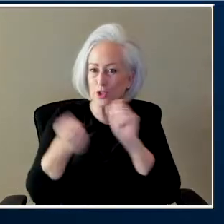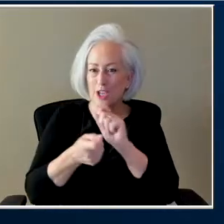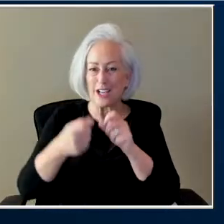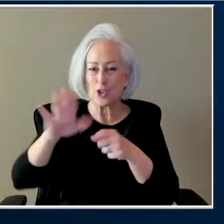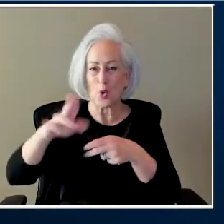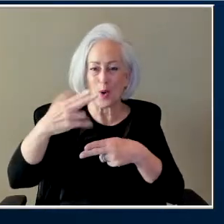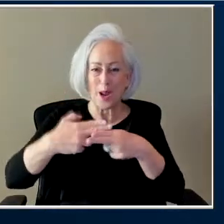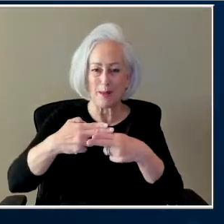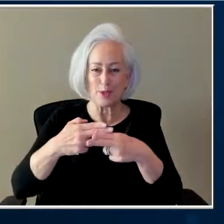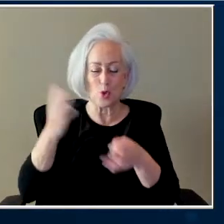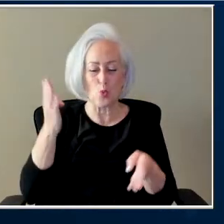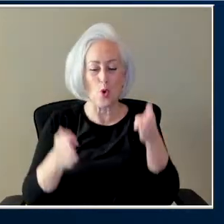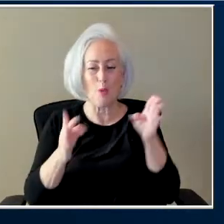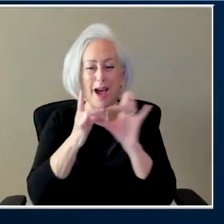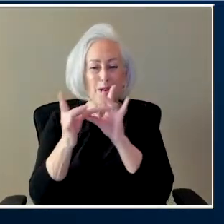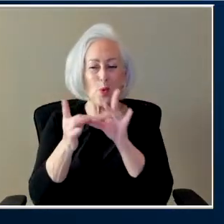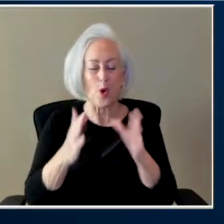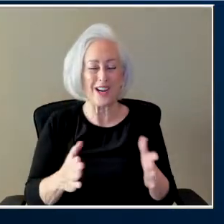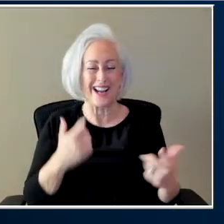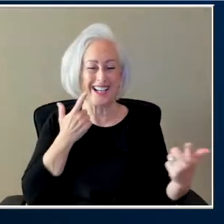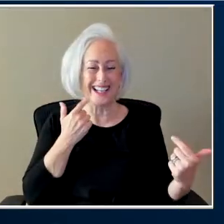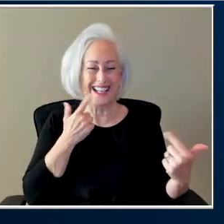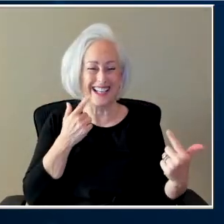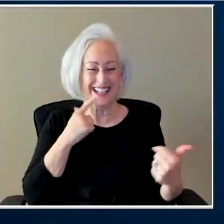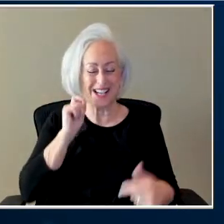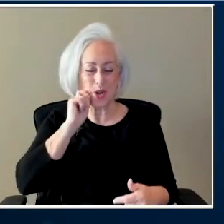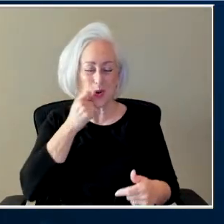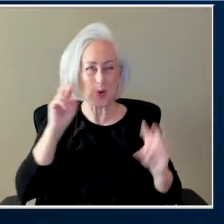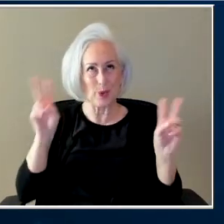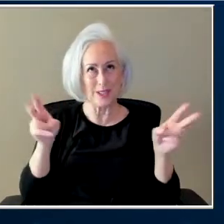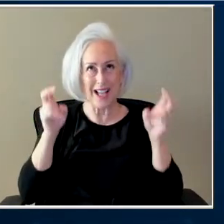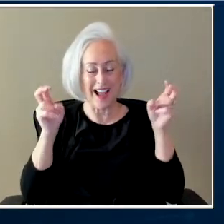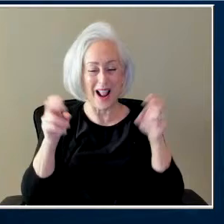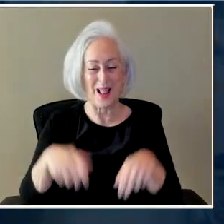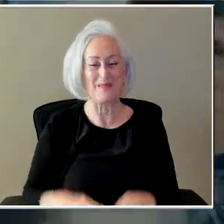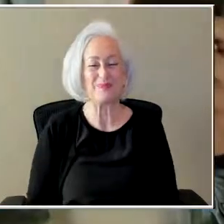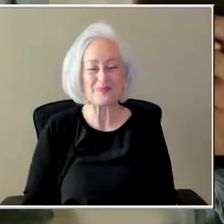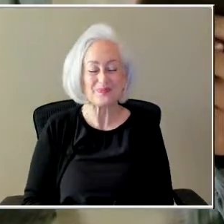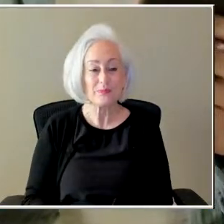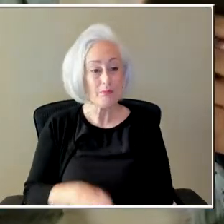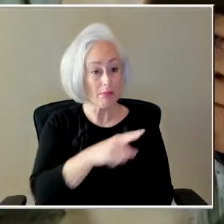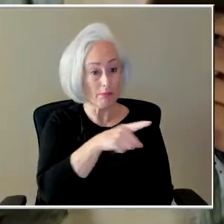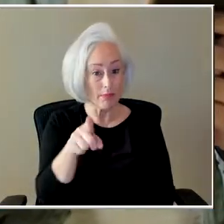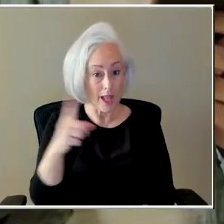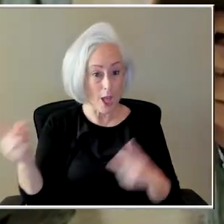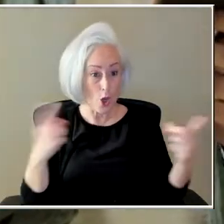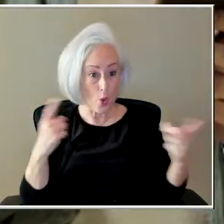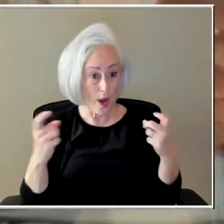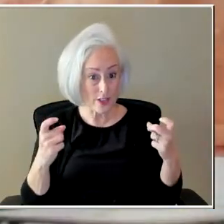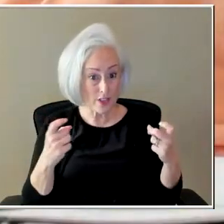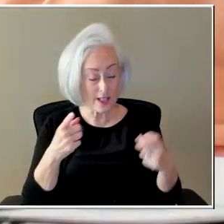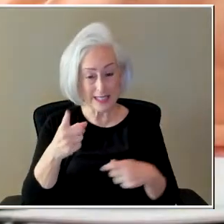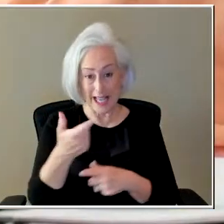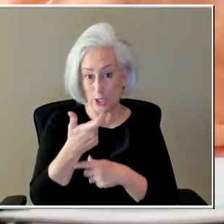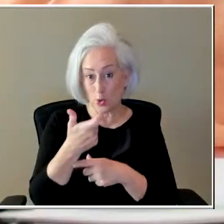that's what we're doing. That's a very cool title. All right, so if you have questions right now and you're watching, be sure to ask those. You can use the chat on YouTube or